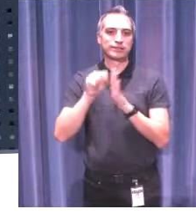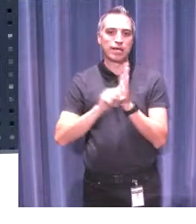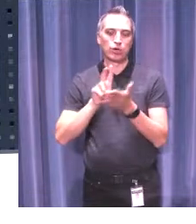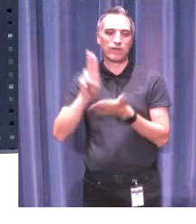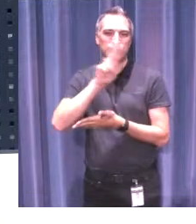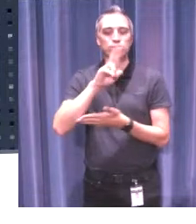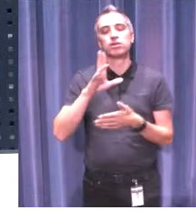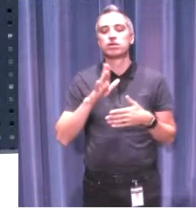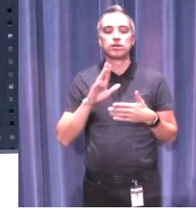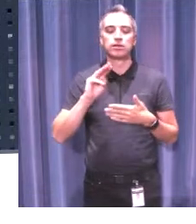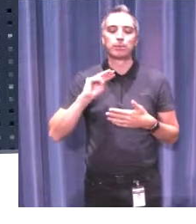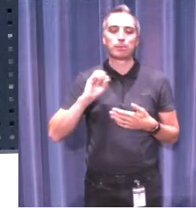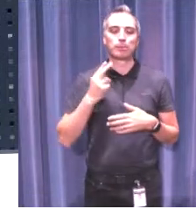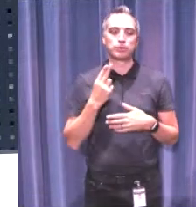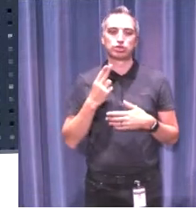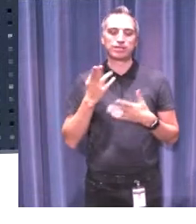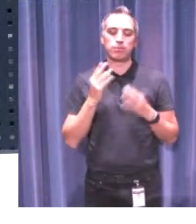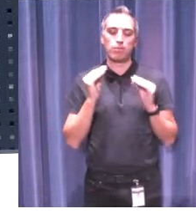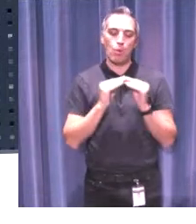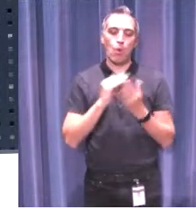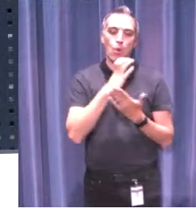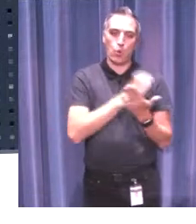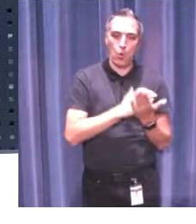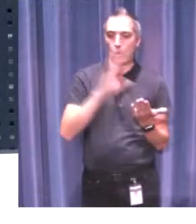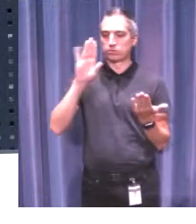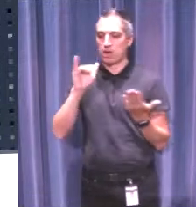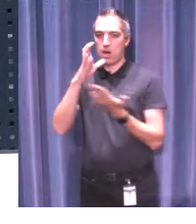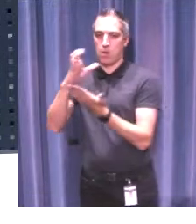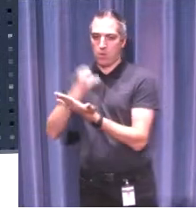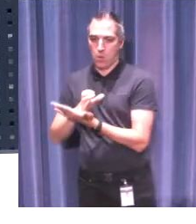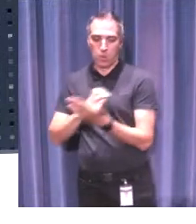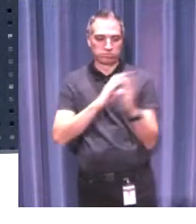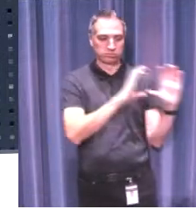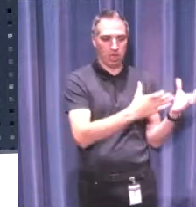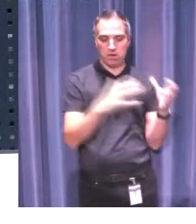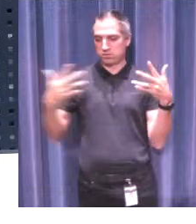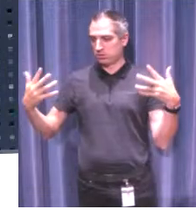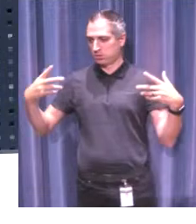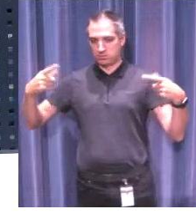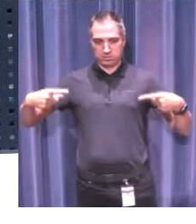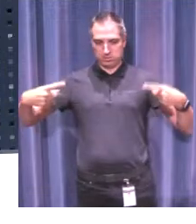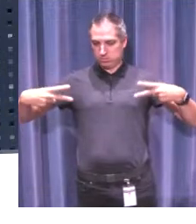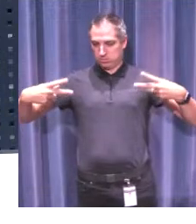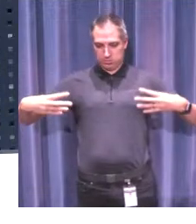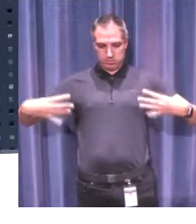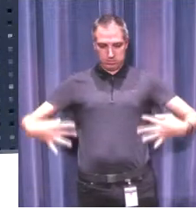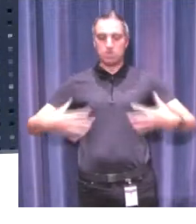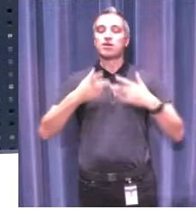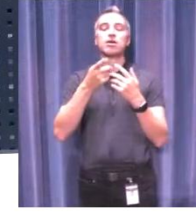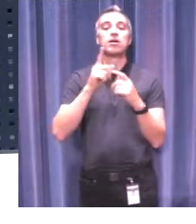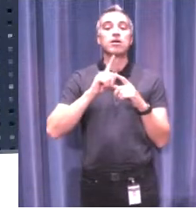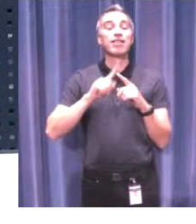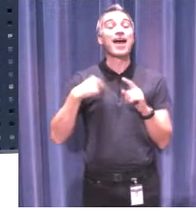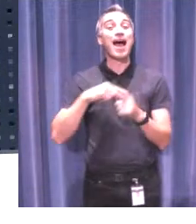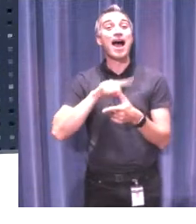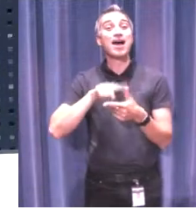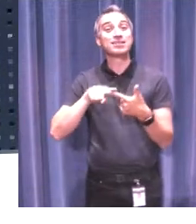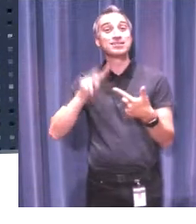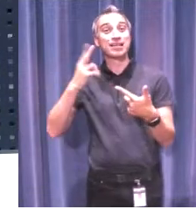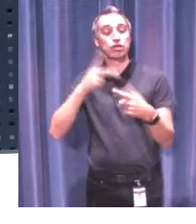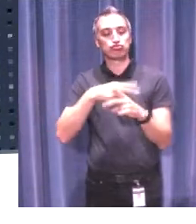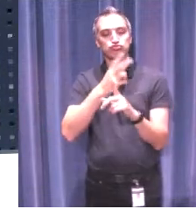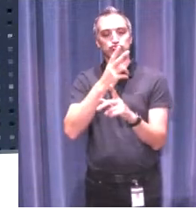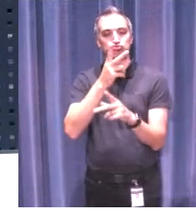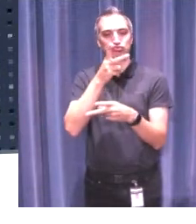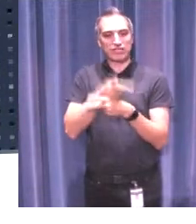harder. So anyway, I'd go with credit hours earned, and then retention. Did you fall and